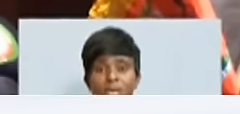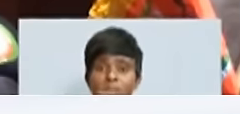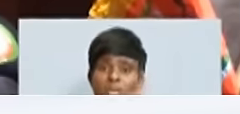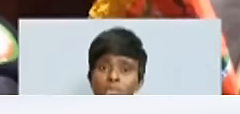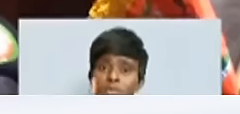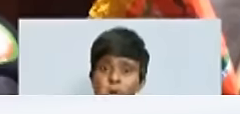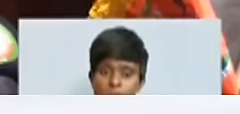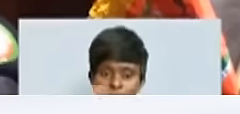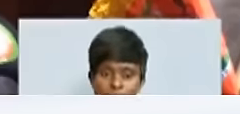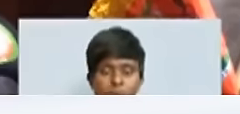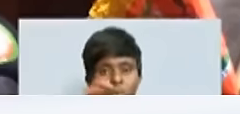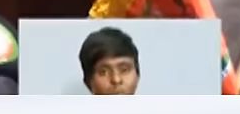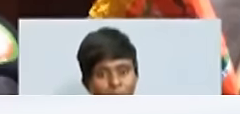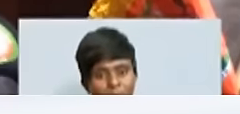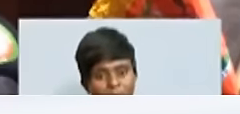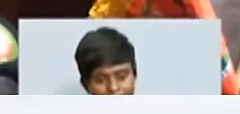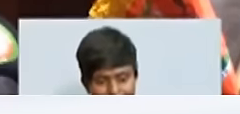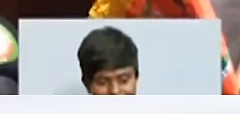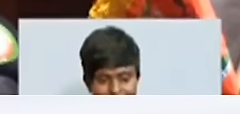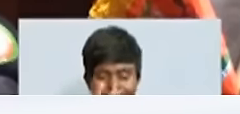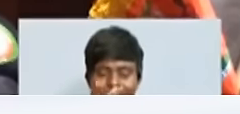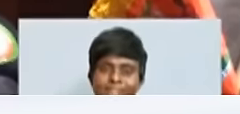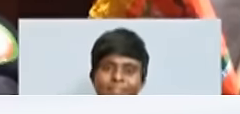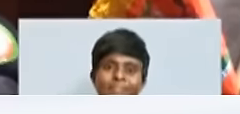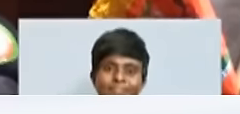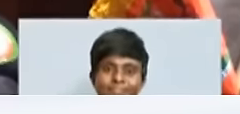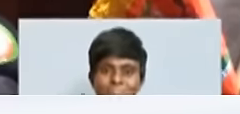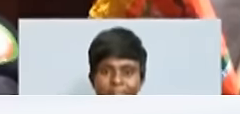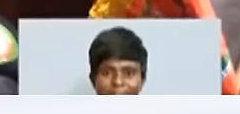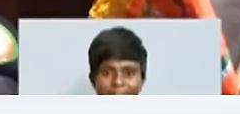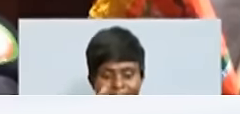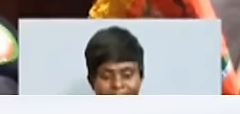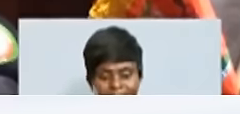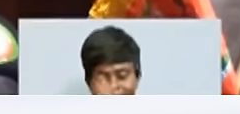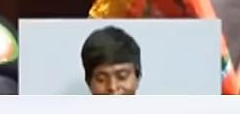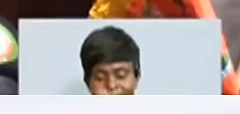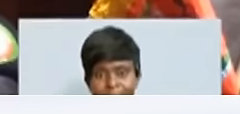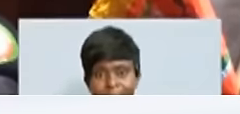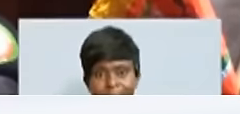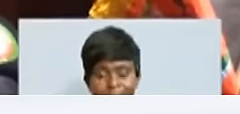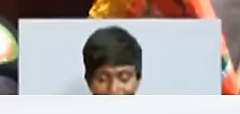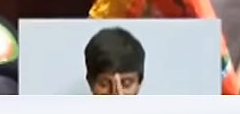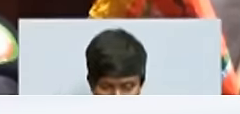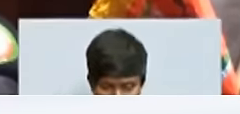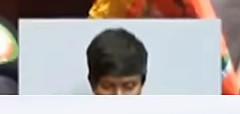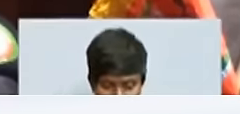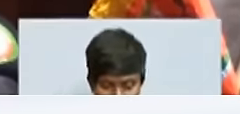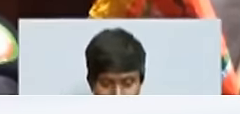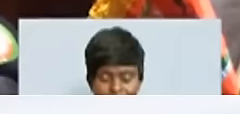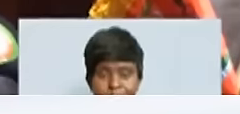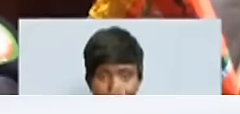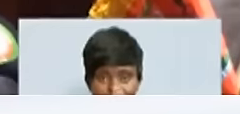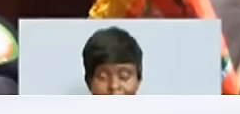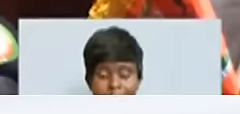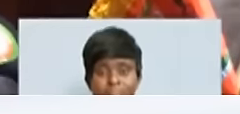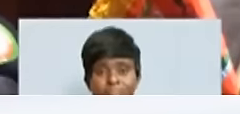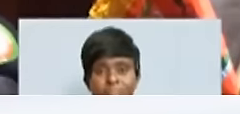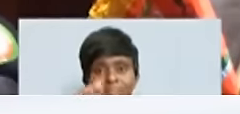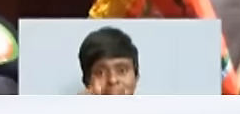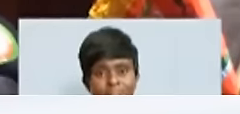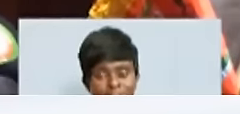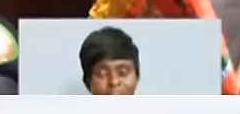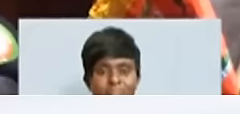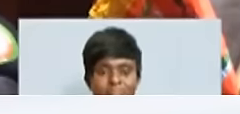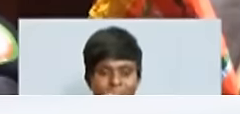People, every opportunity we see, we must use it to promote human dignity and social justice. Every